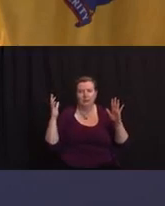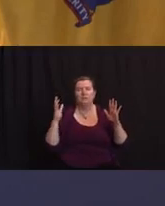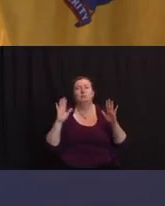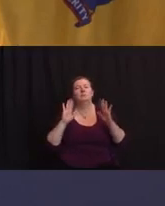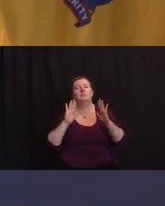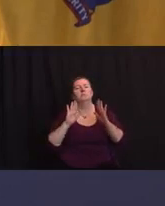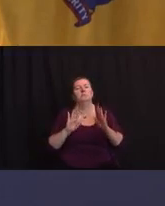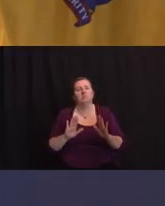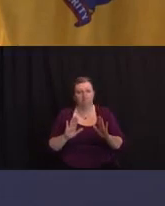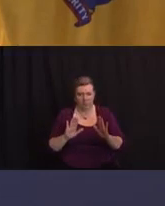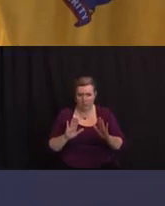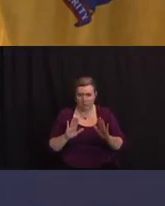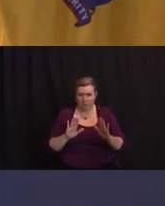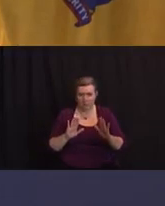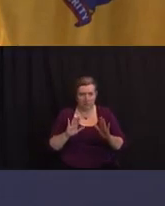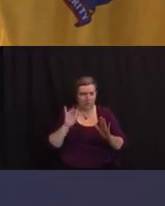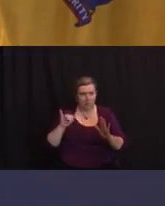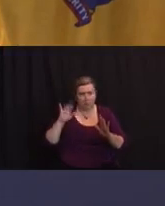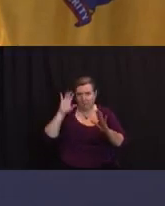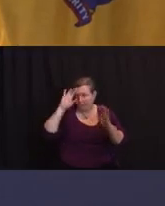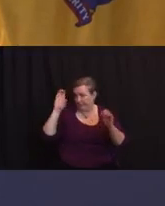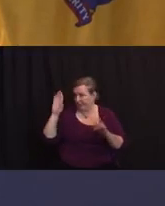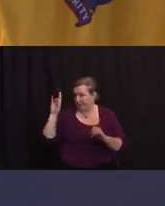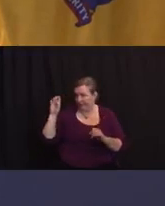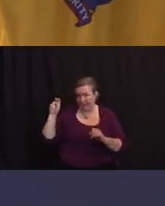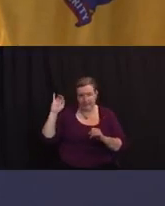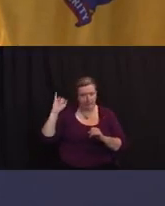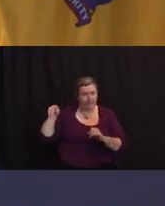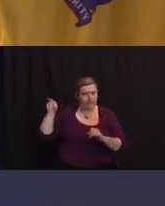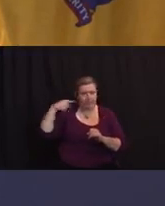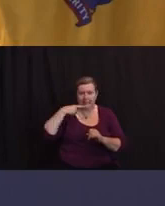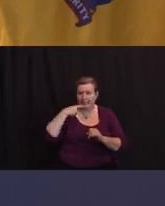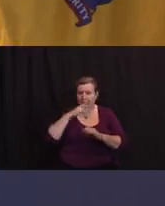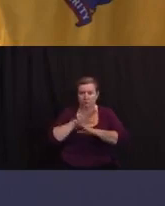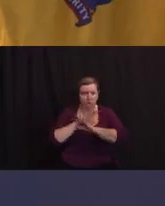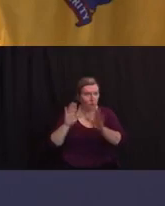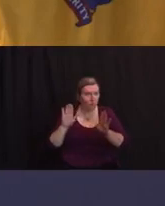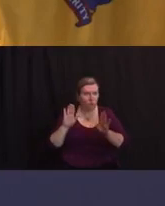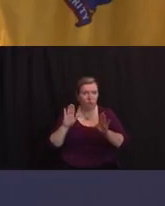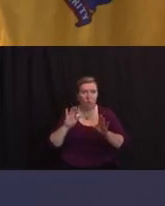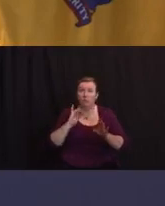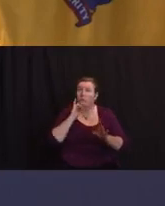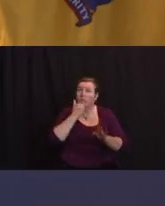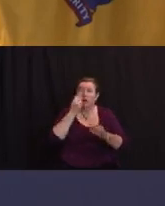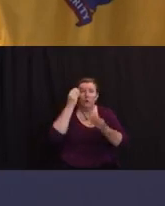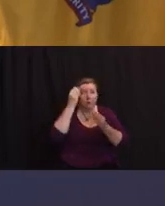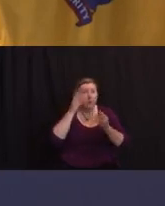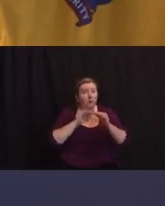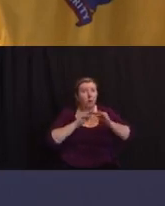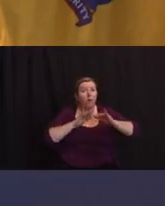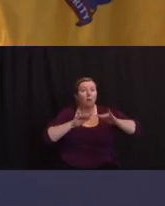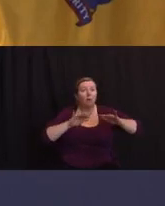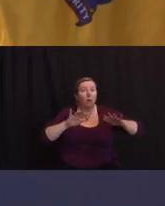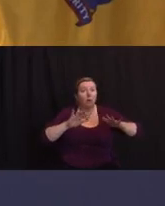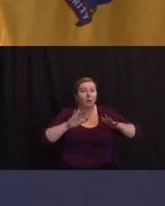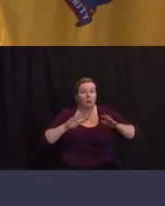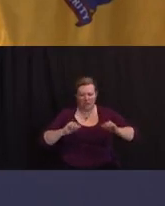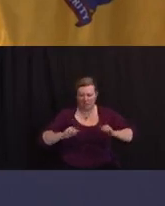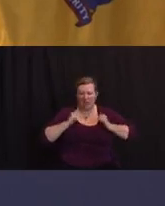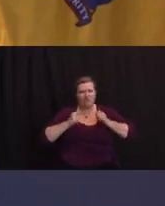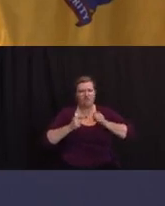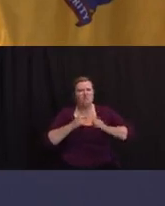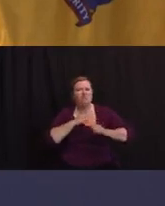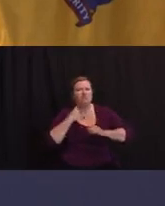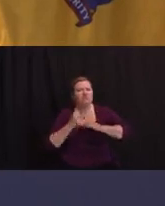about things that are at odds with the facts, they're putting people's lives at risk. There's just no other way to put that. And